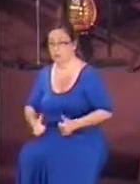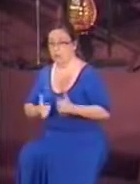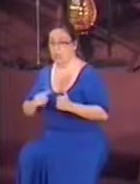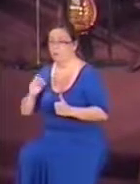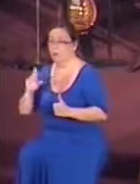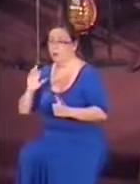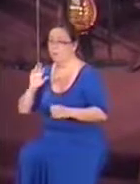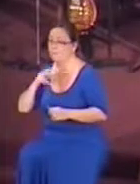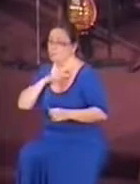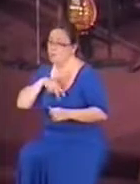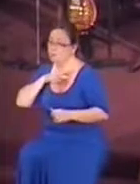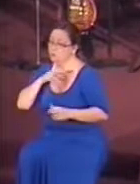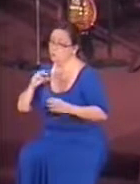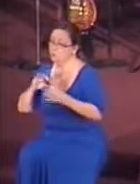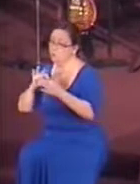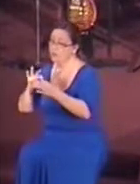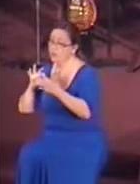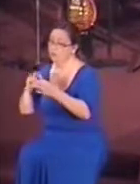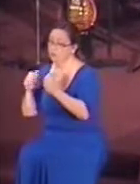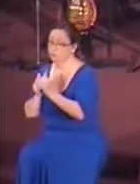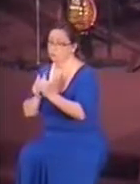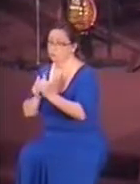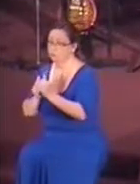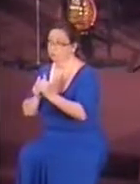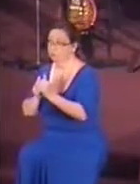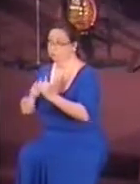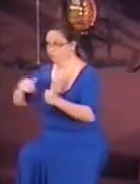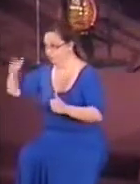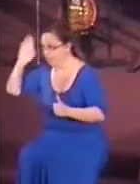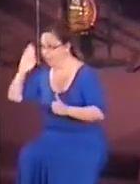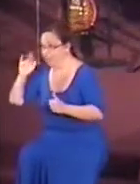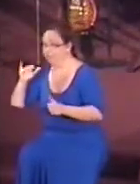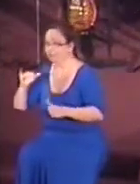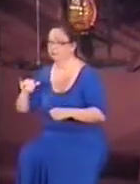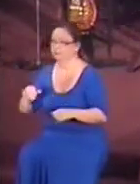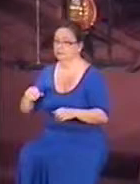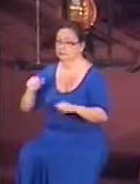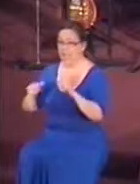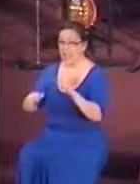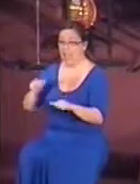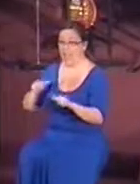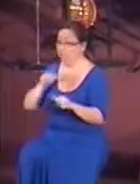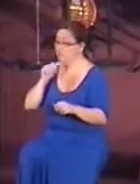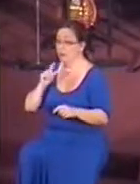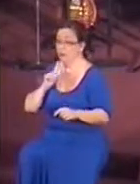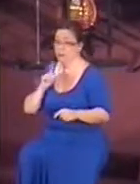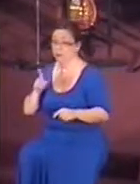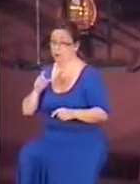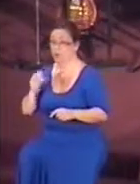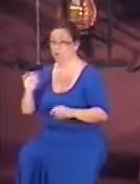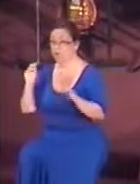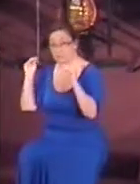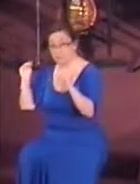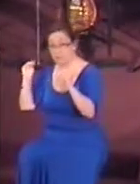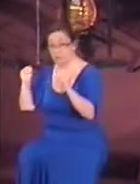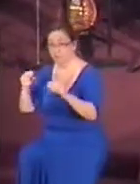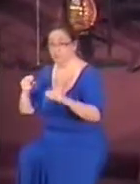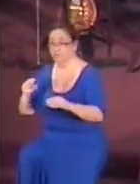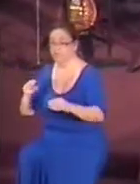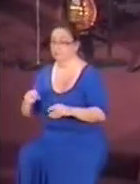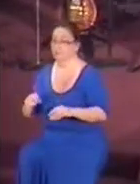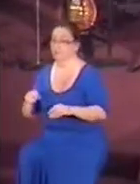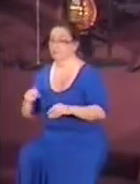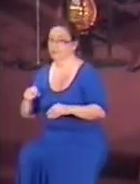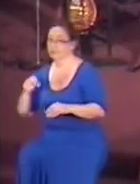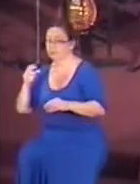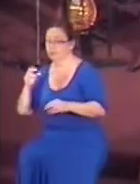personal relationship with them. Doubt is a lack of certainty concerning the teachings or the doctrine of Christianity or your